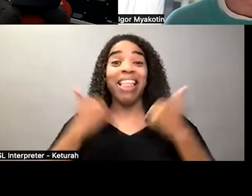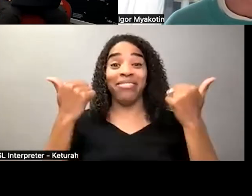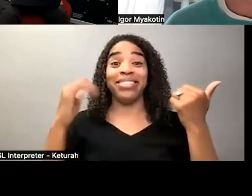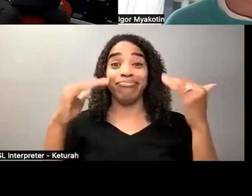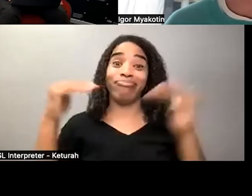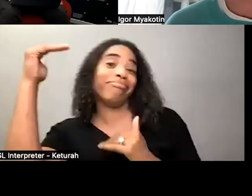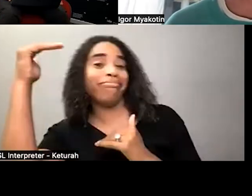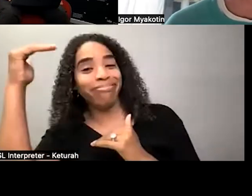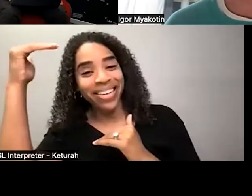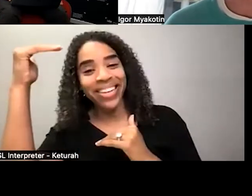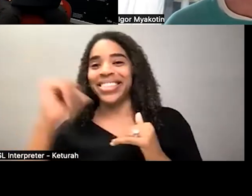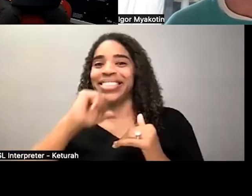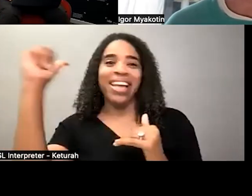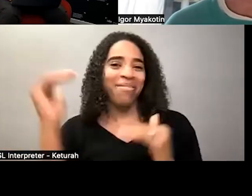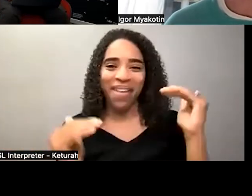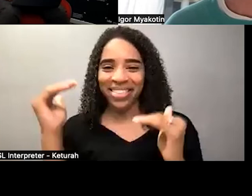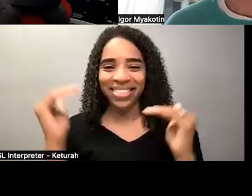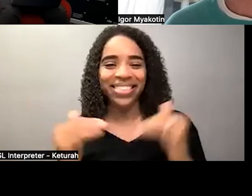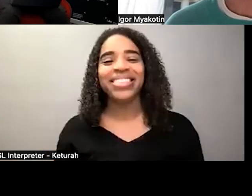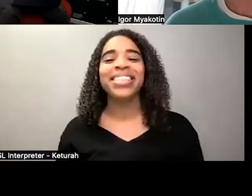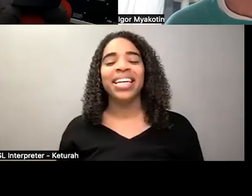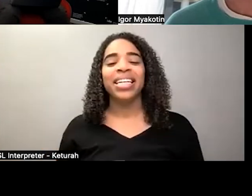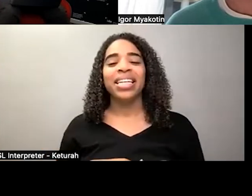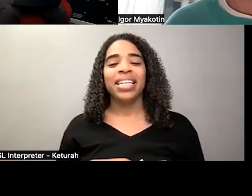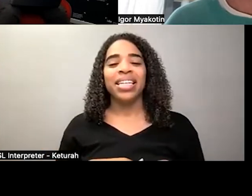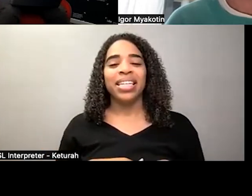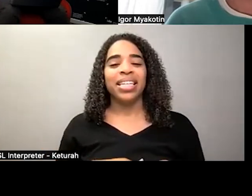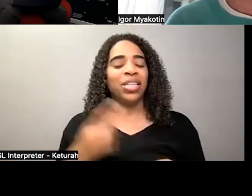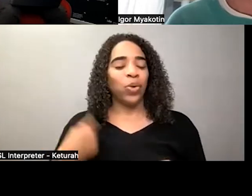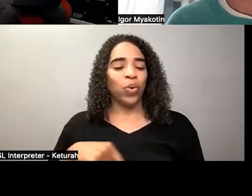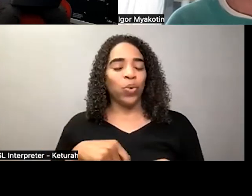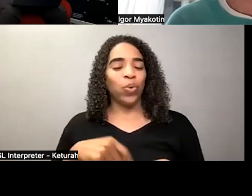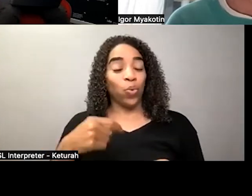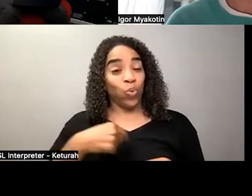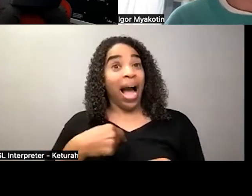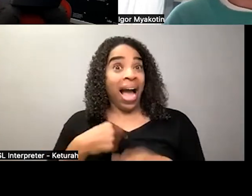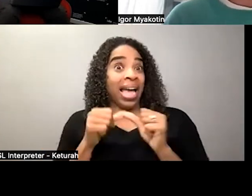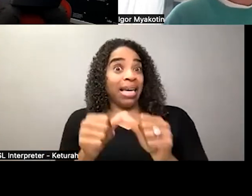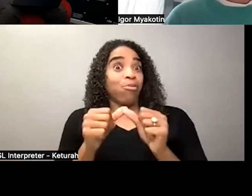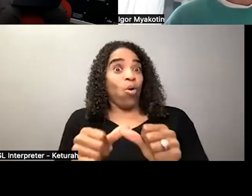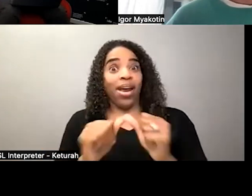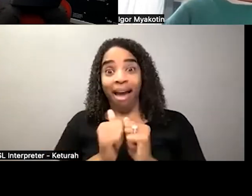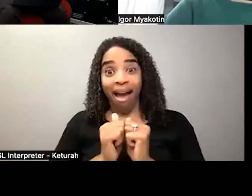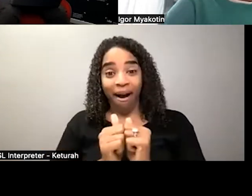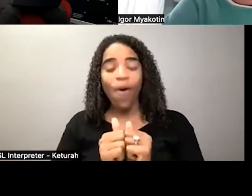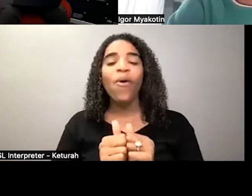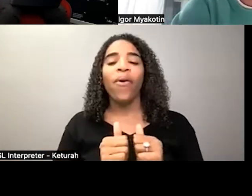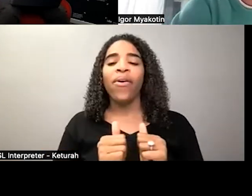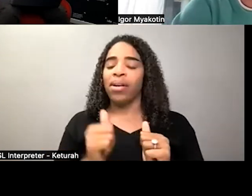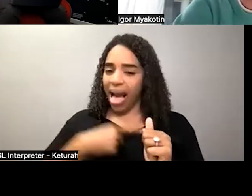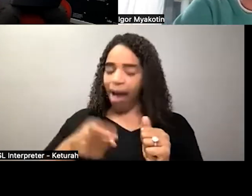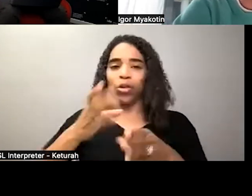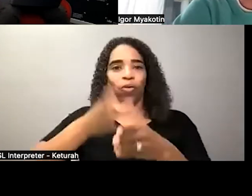and the only thing is making me keep going is that, I have film to